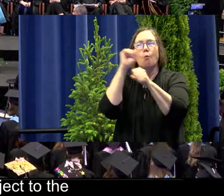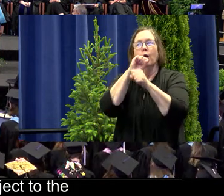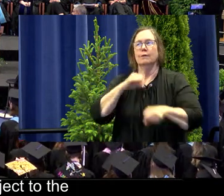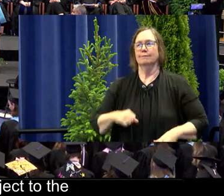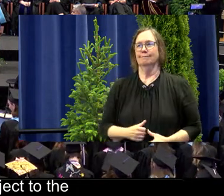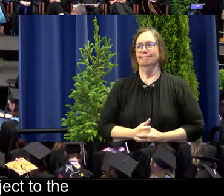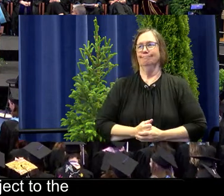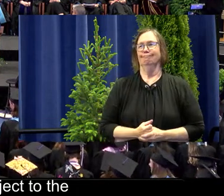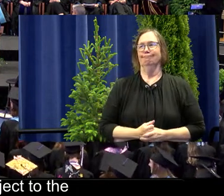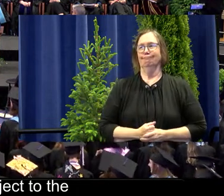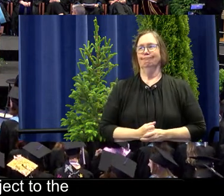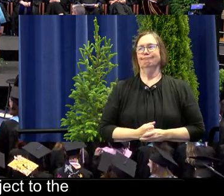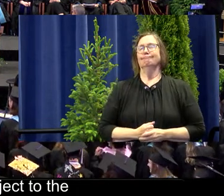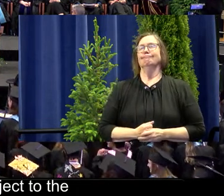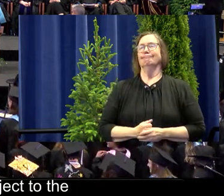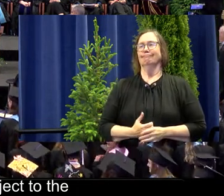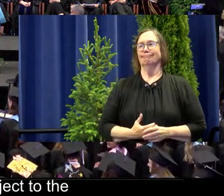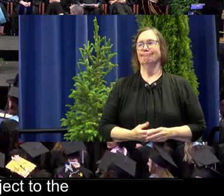requirements.